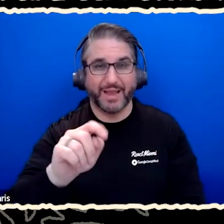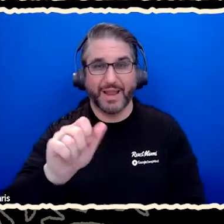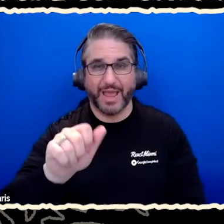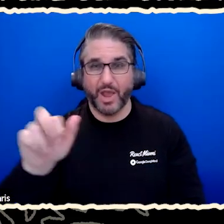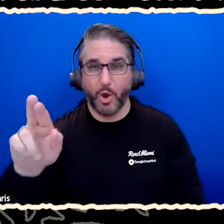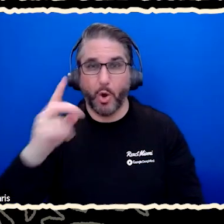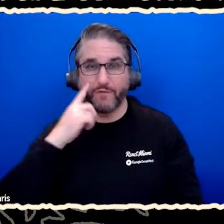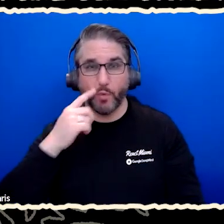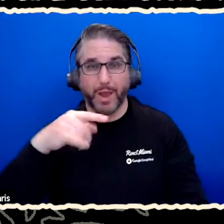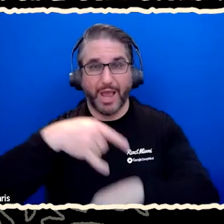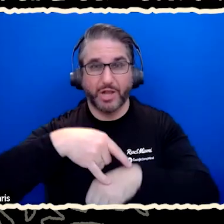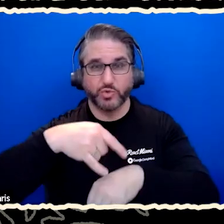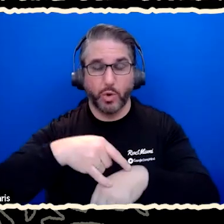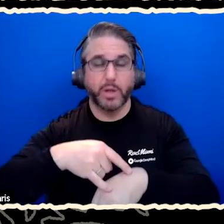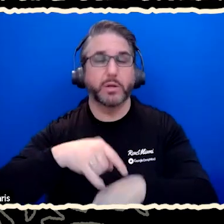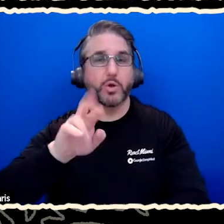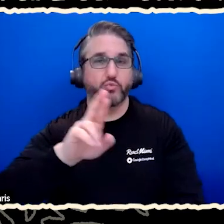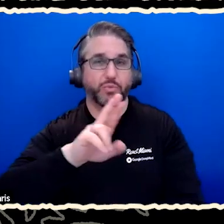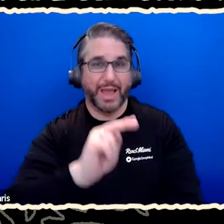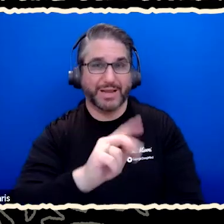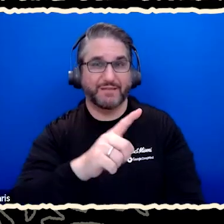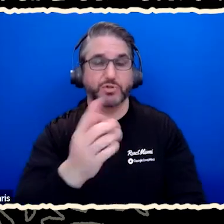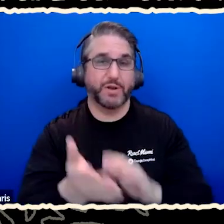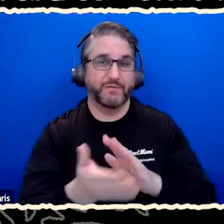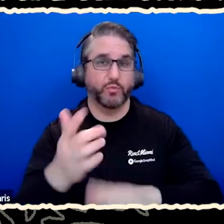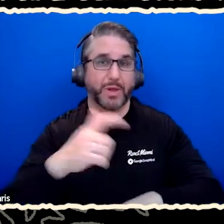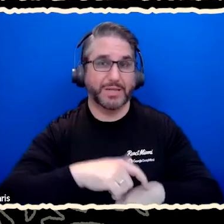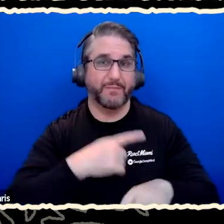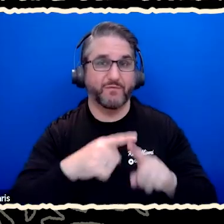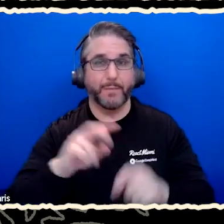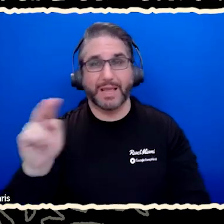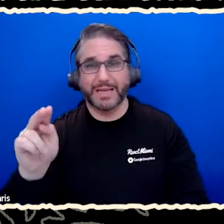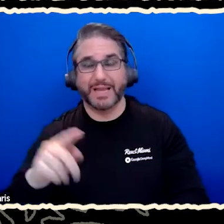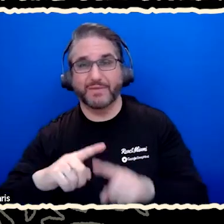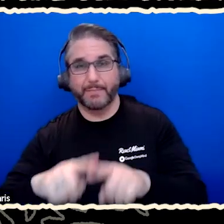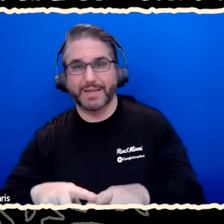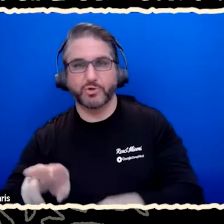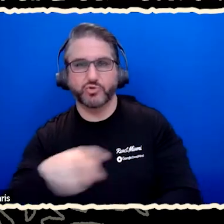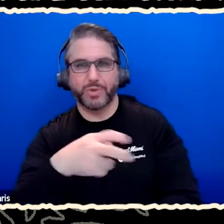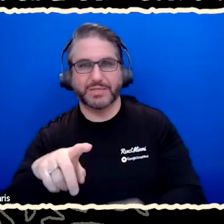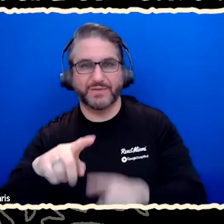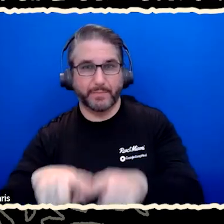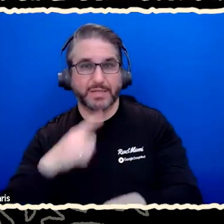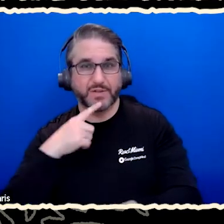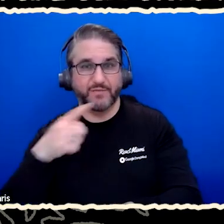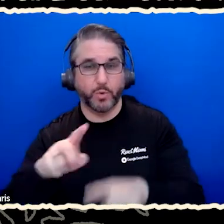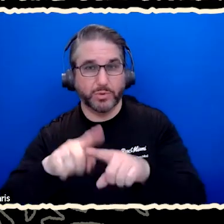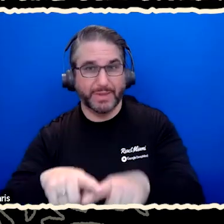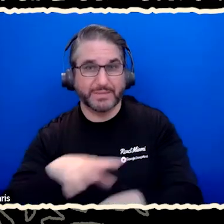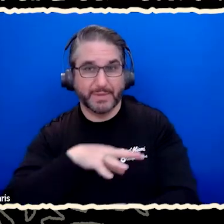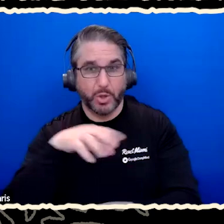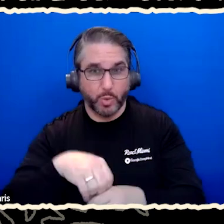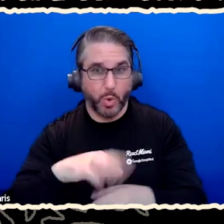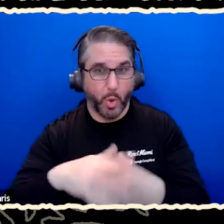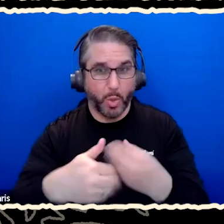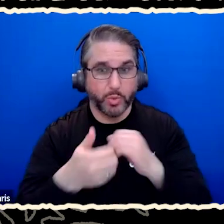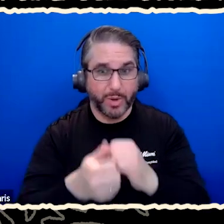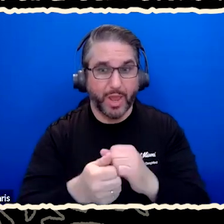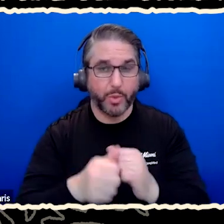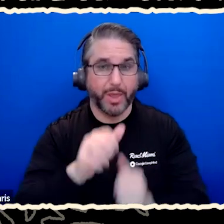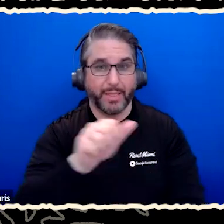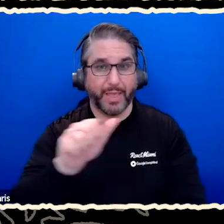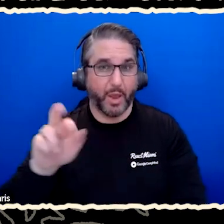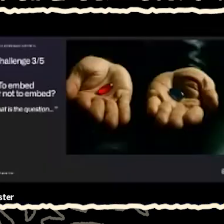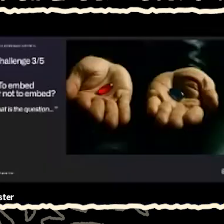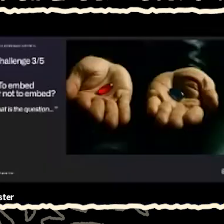Should the React Native runtime, the native dependencies, transitive dependencies of those dependencies be included all together in the